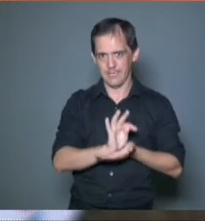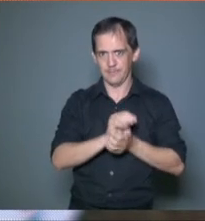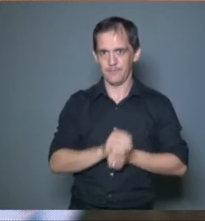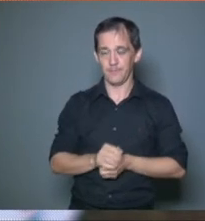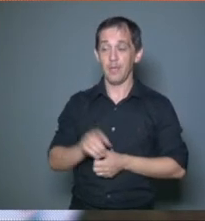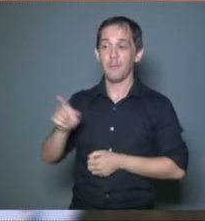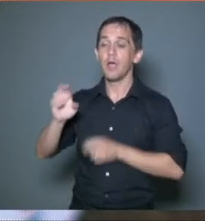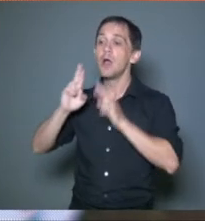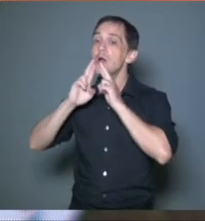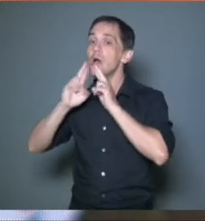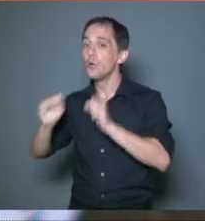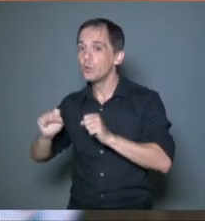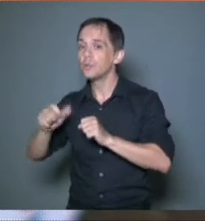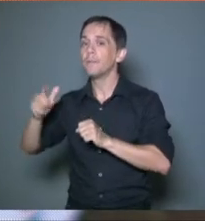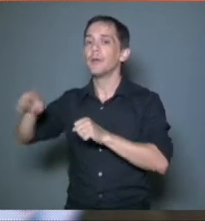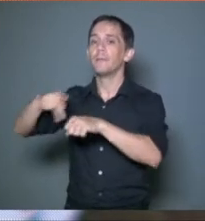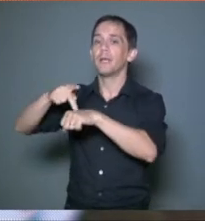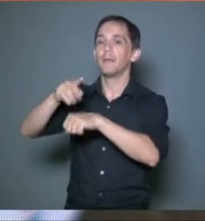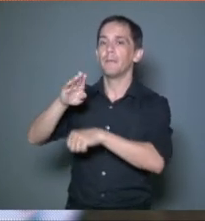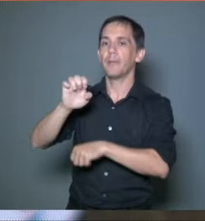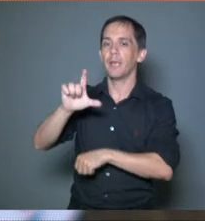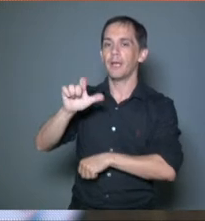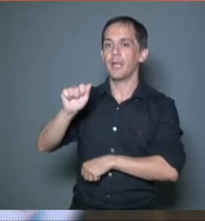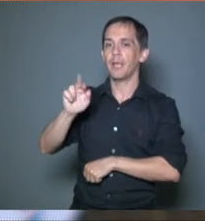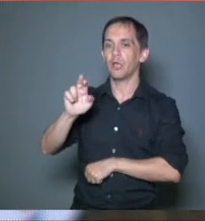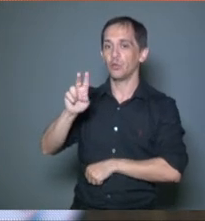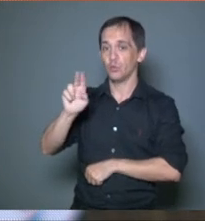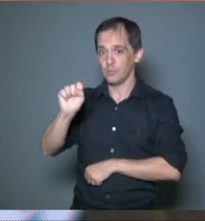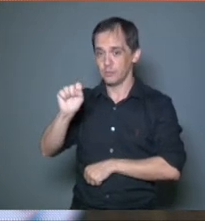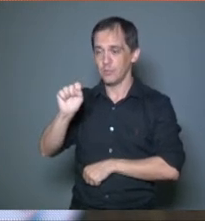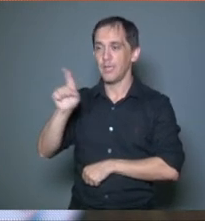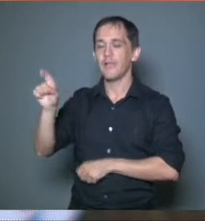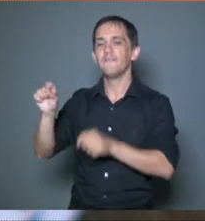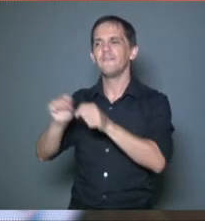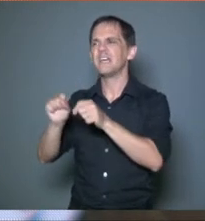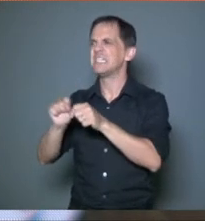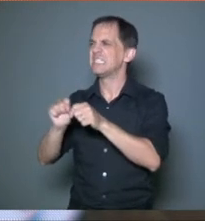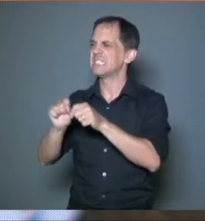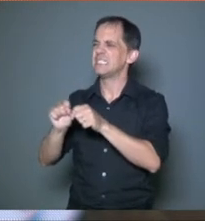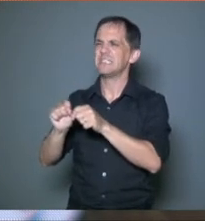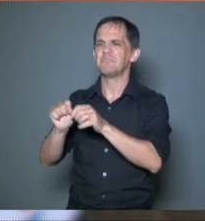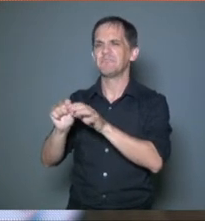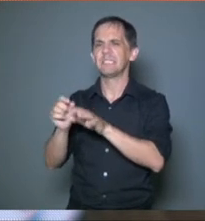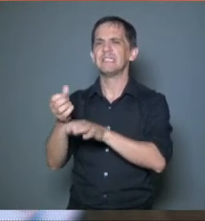Belarus also produce around 6% of that.